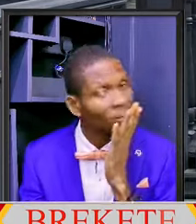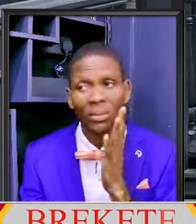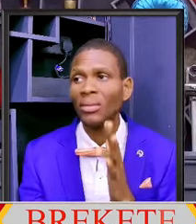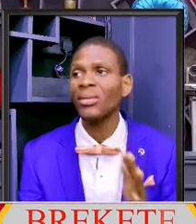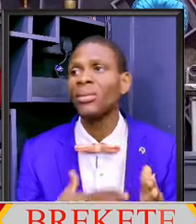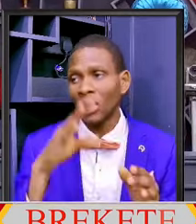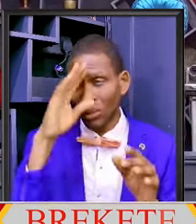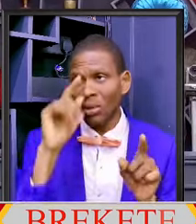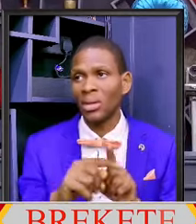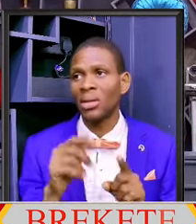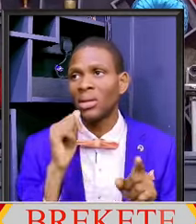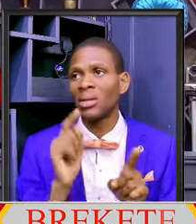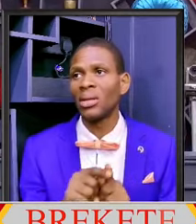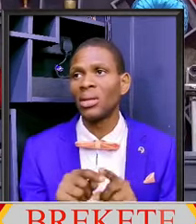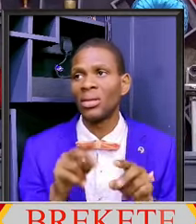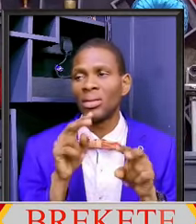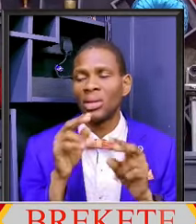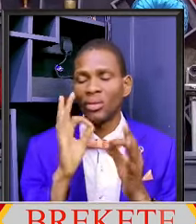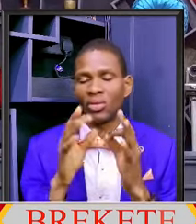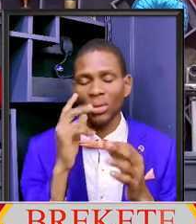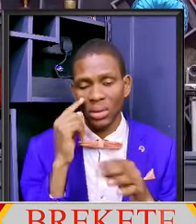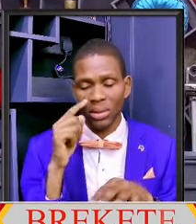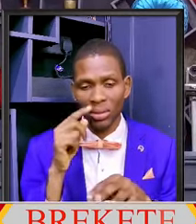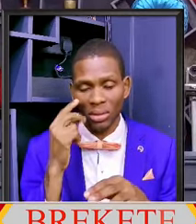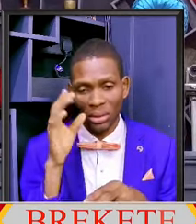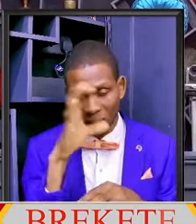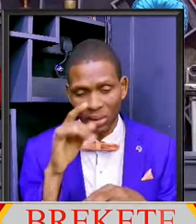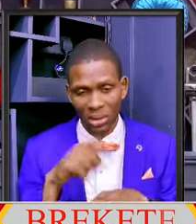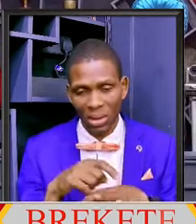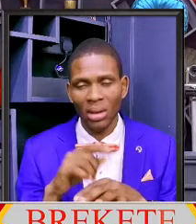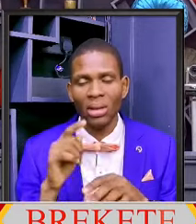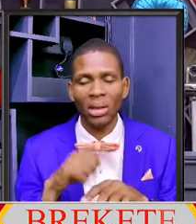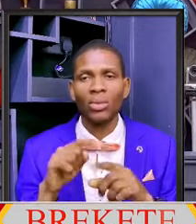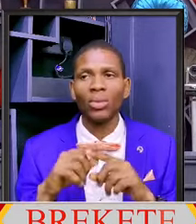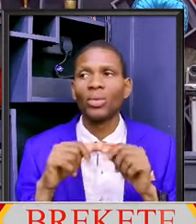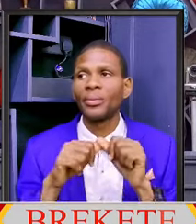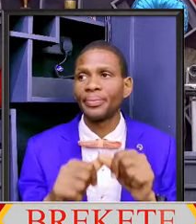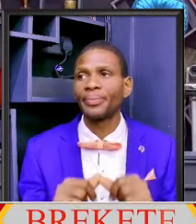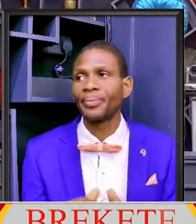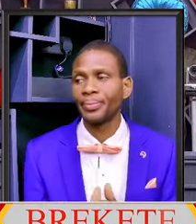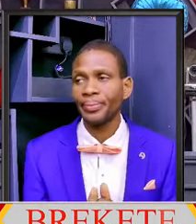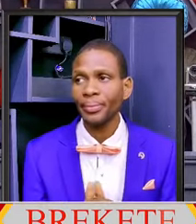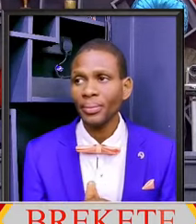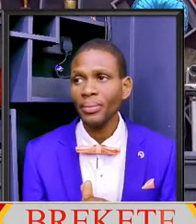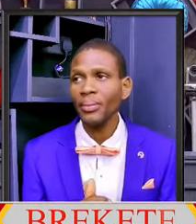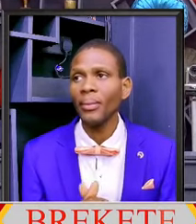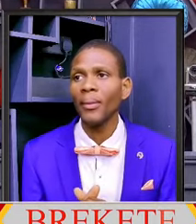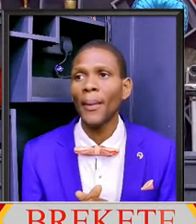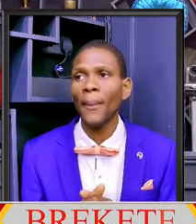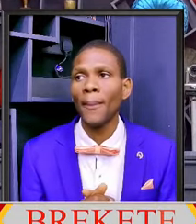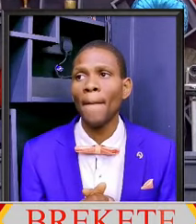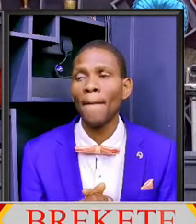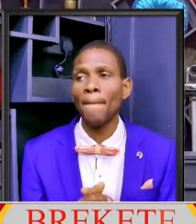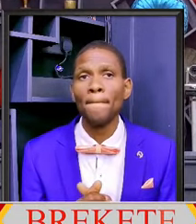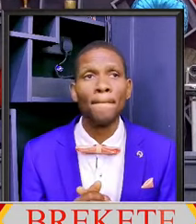My brothers, my sisters, if when I look down on a sister time, don't they give a signal? Signal to do it in signal, make we continue to deliver, not they go.